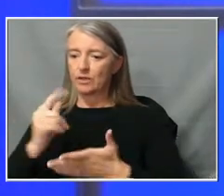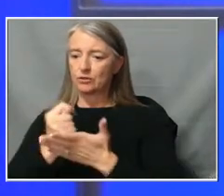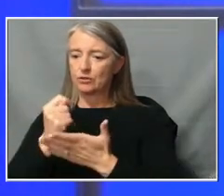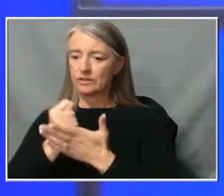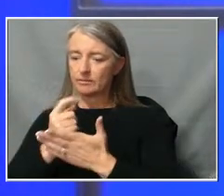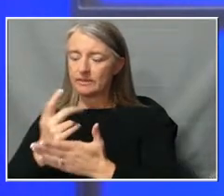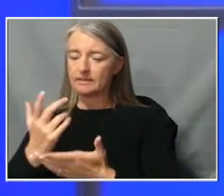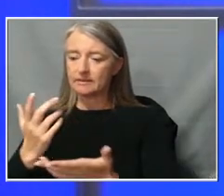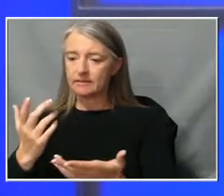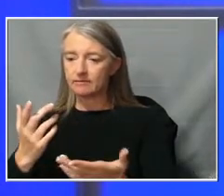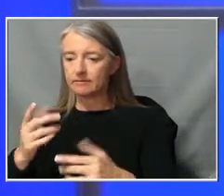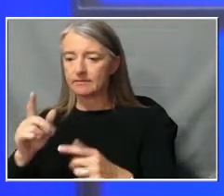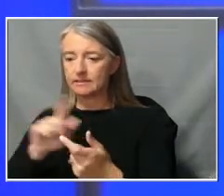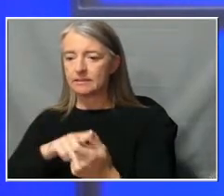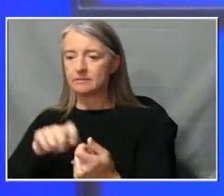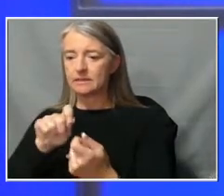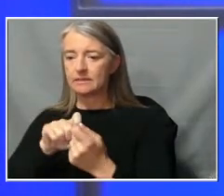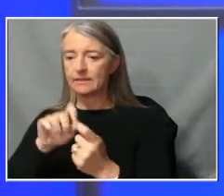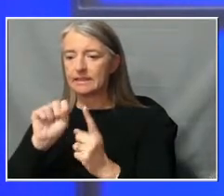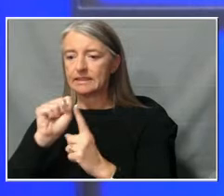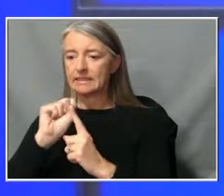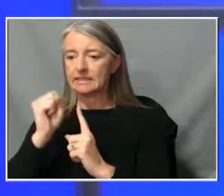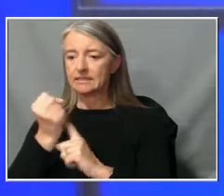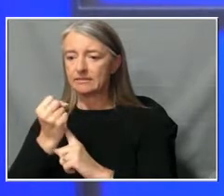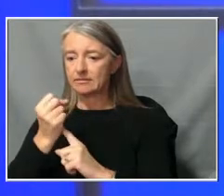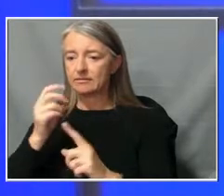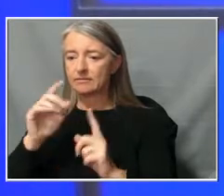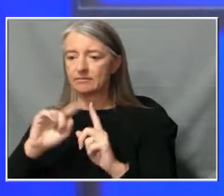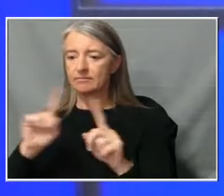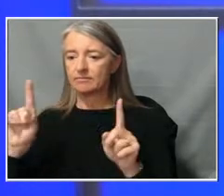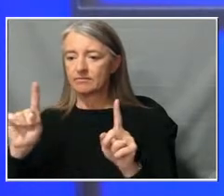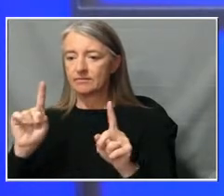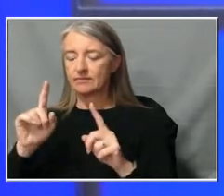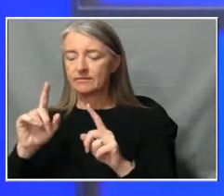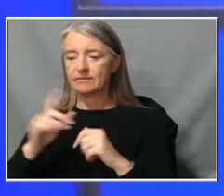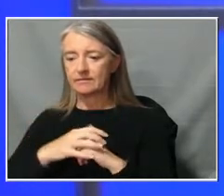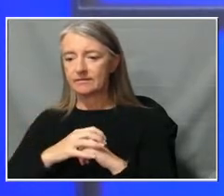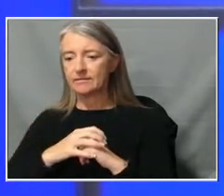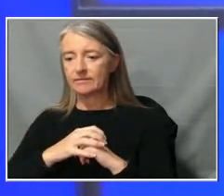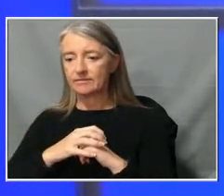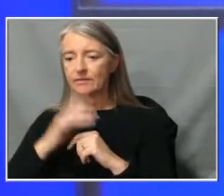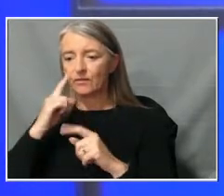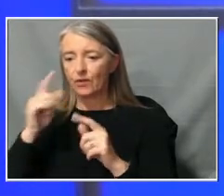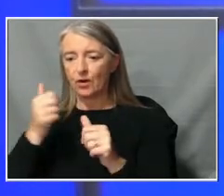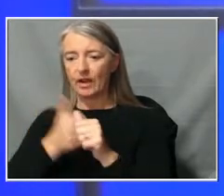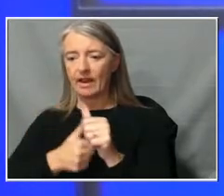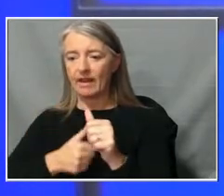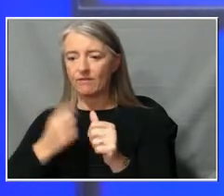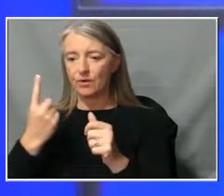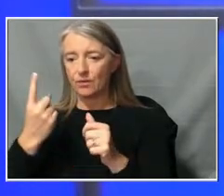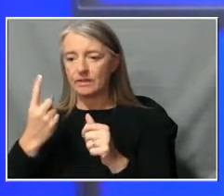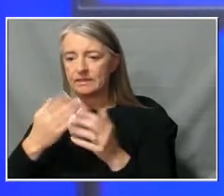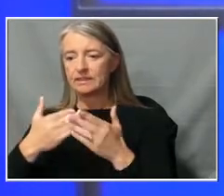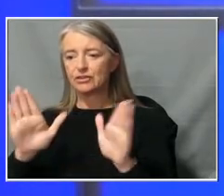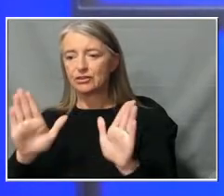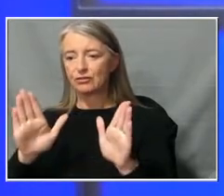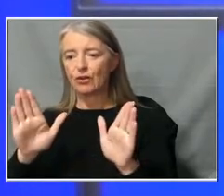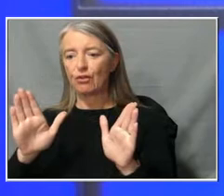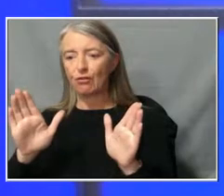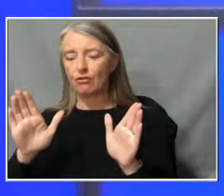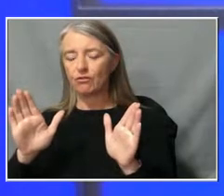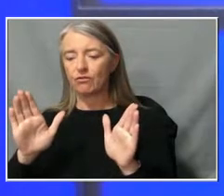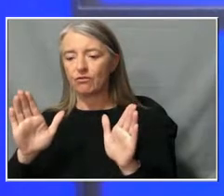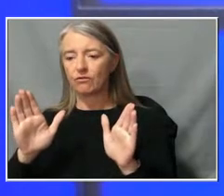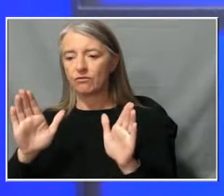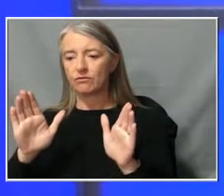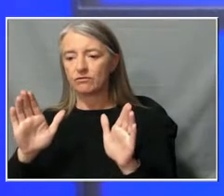the specifics about that case and the proximity to certain structures. So it's difficult to answer that kind of in general. I would just say that the